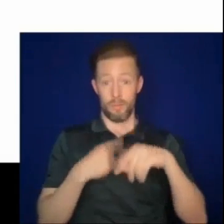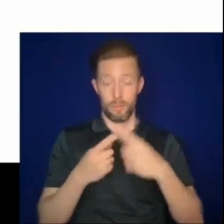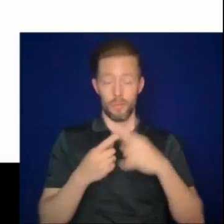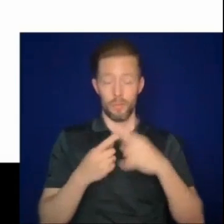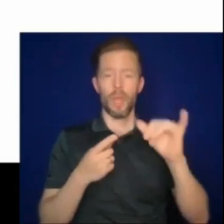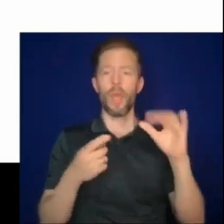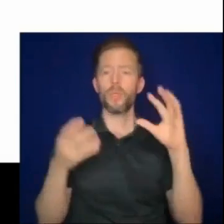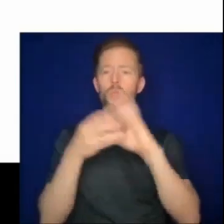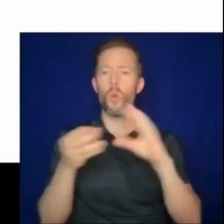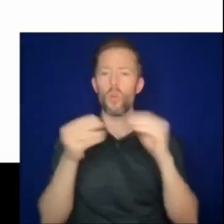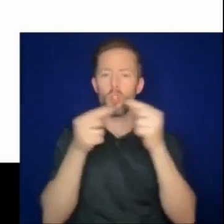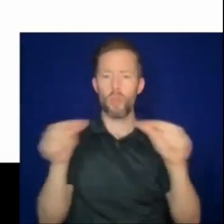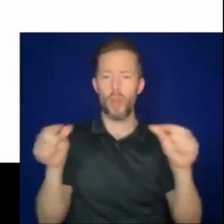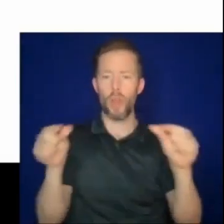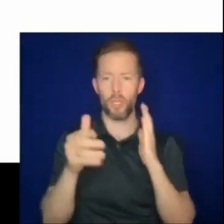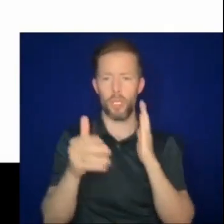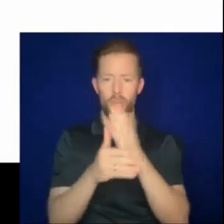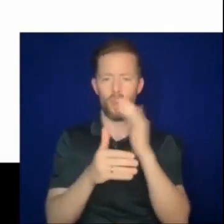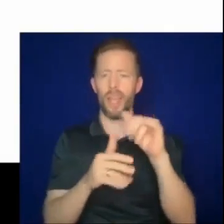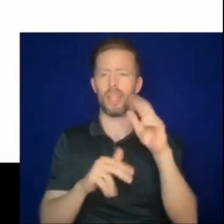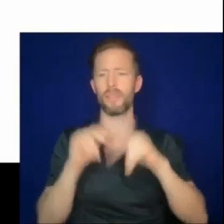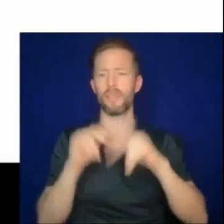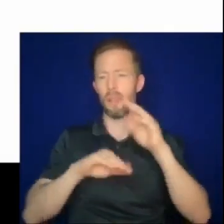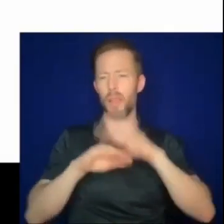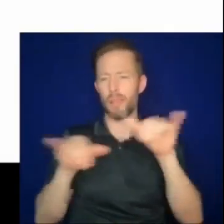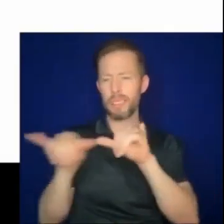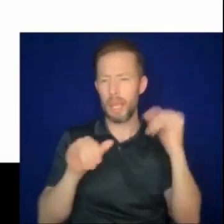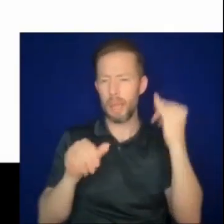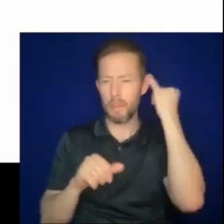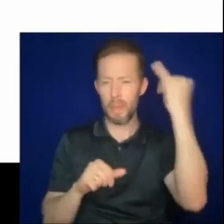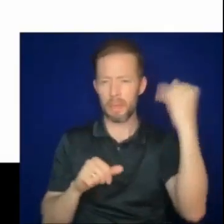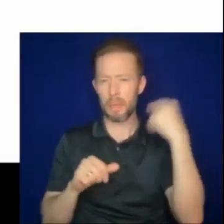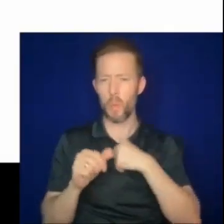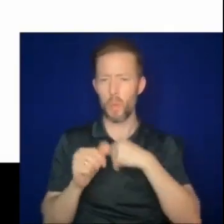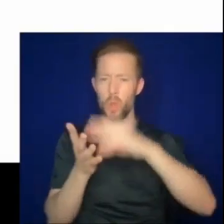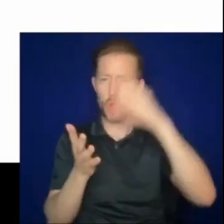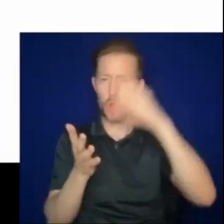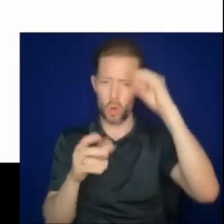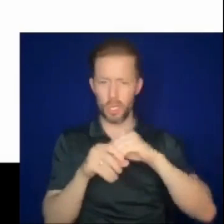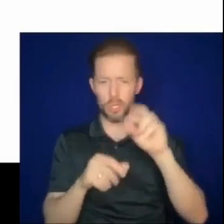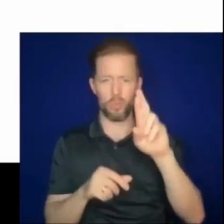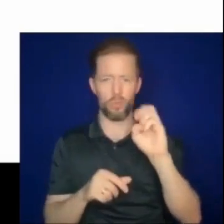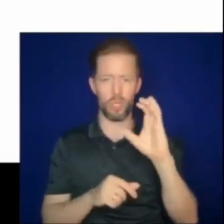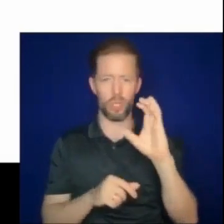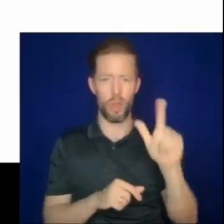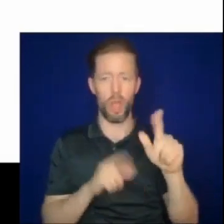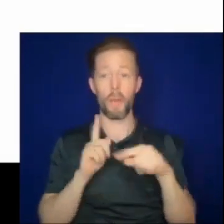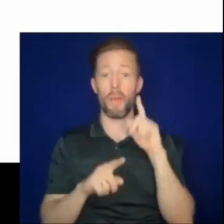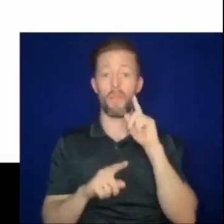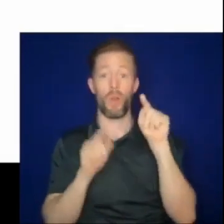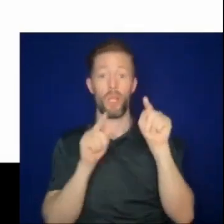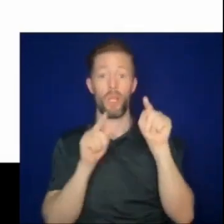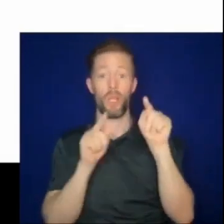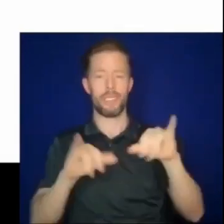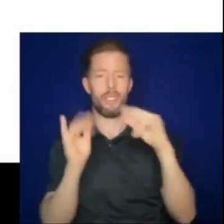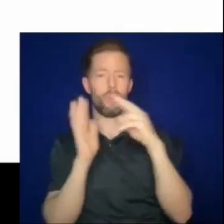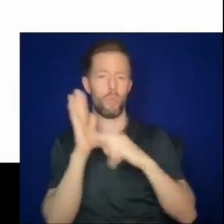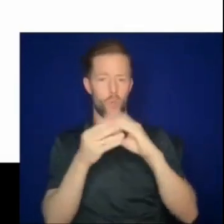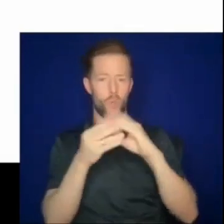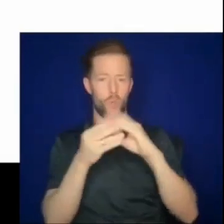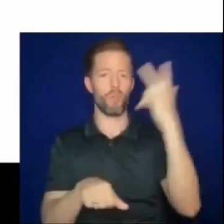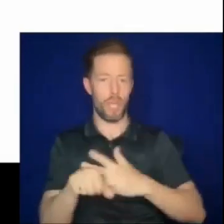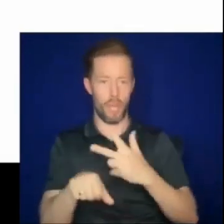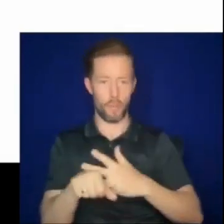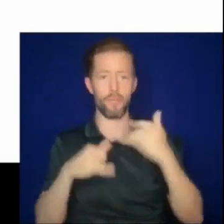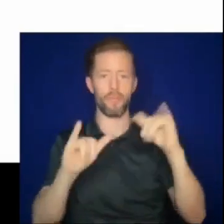just talking about, that was recall. This is story grammar intervention, which is really built on the same principles that we learned in recall. But in this case,